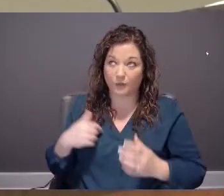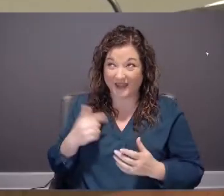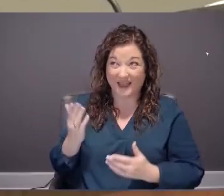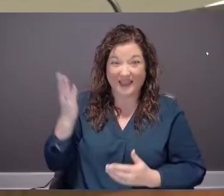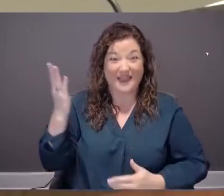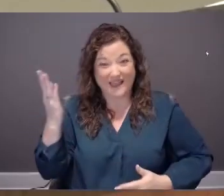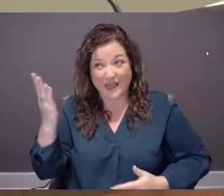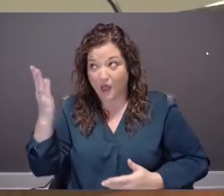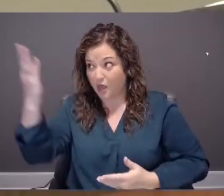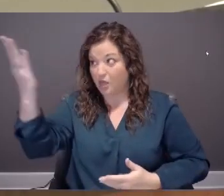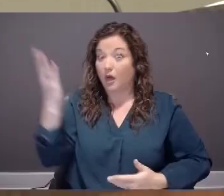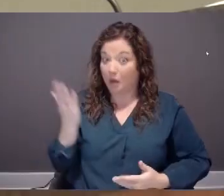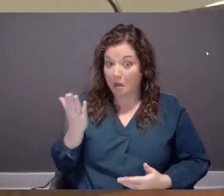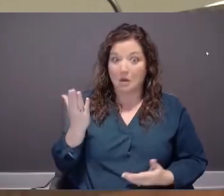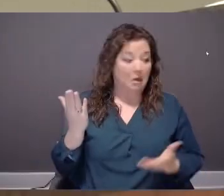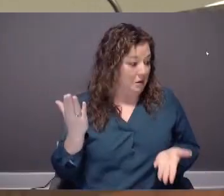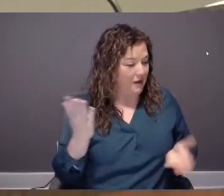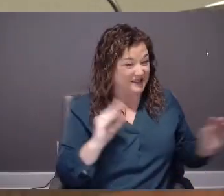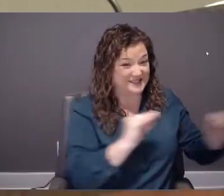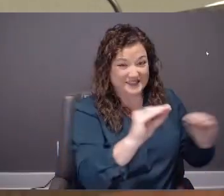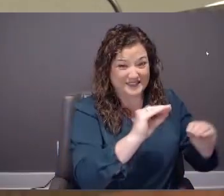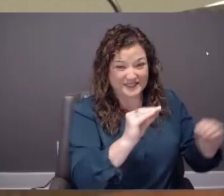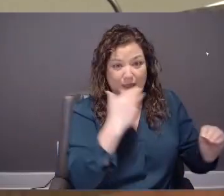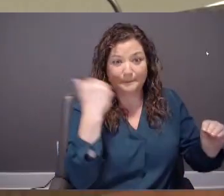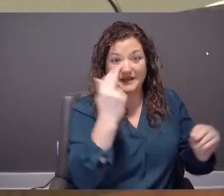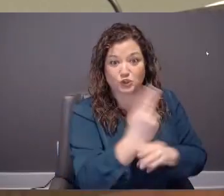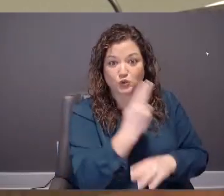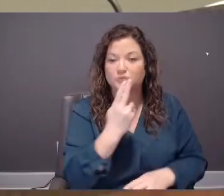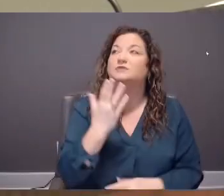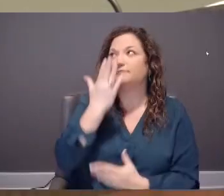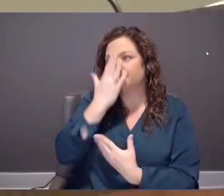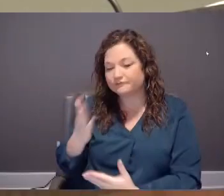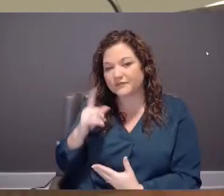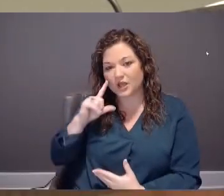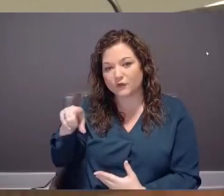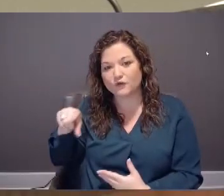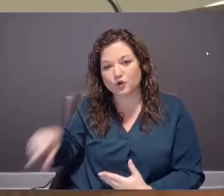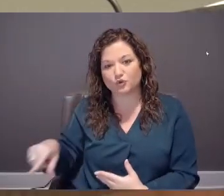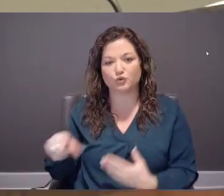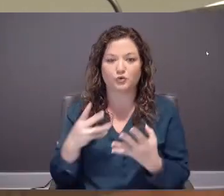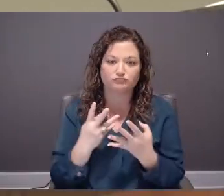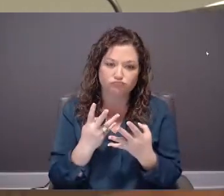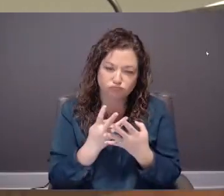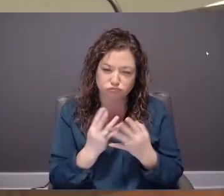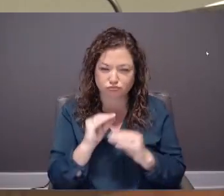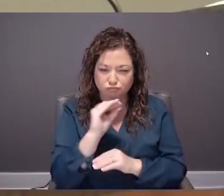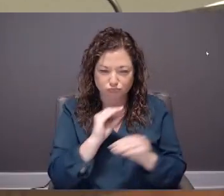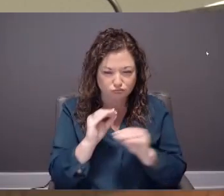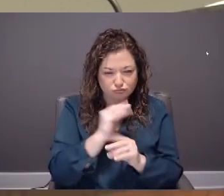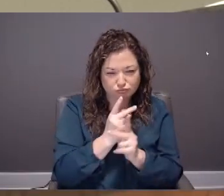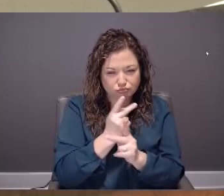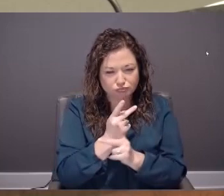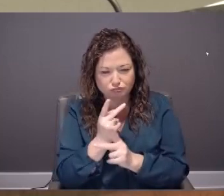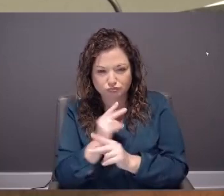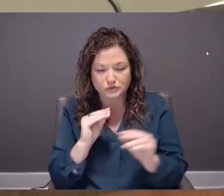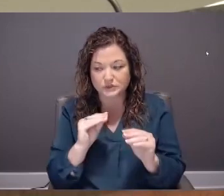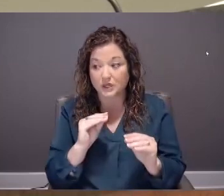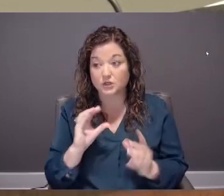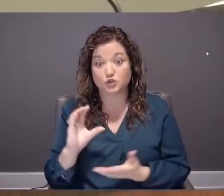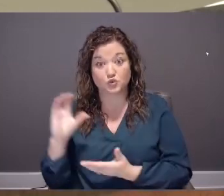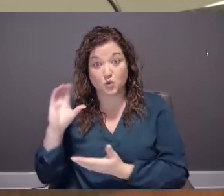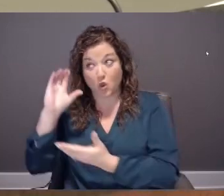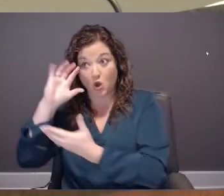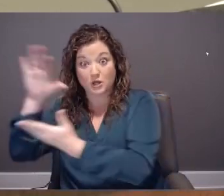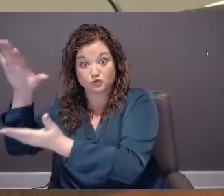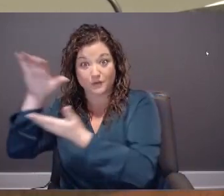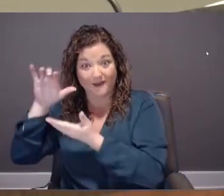for it once it gets to our community. So I appreciate you being kind of the filter there to both seek these funds and then find